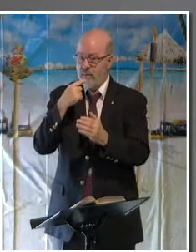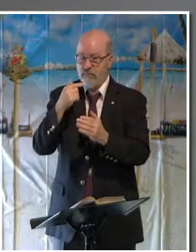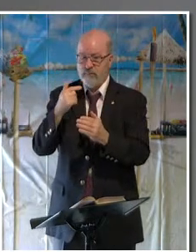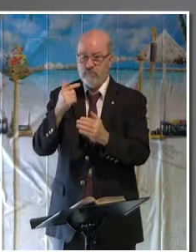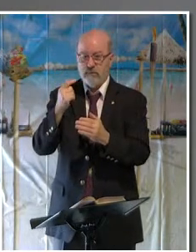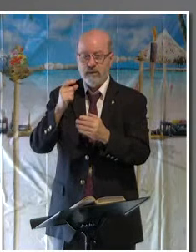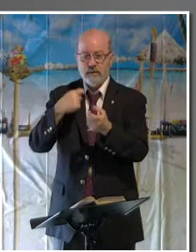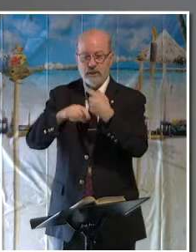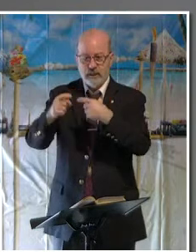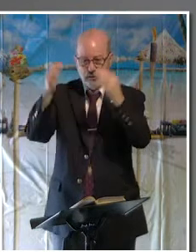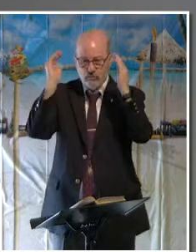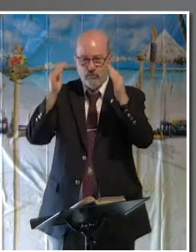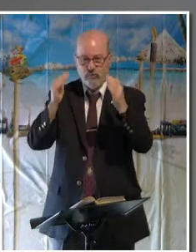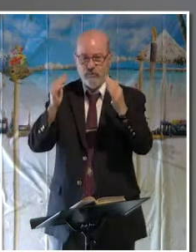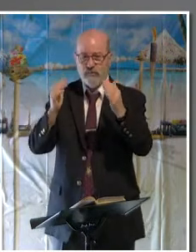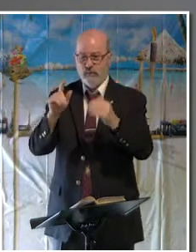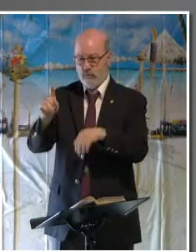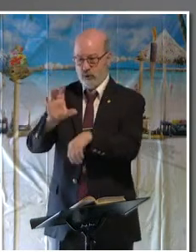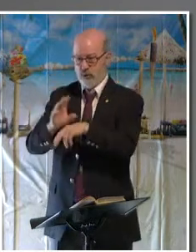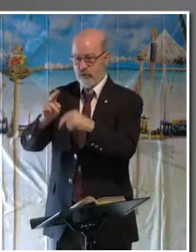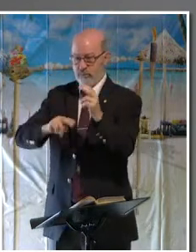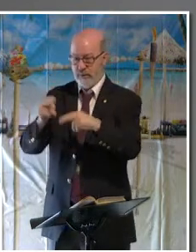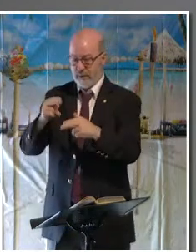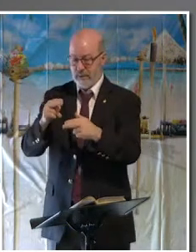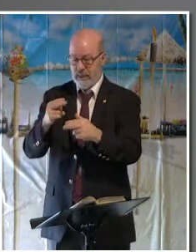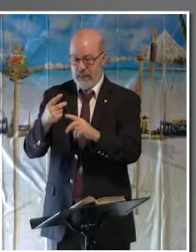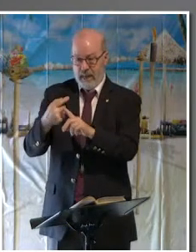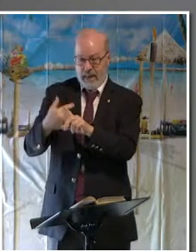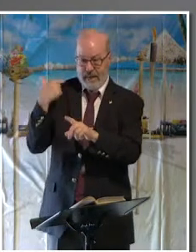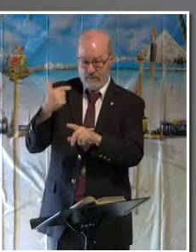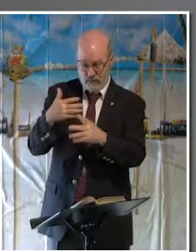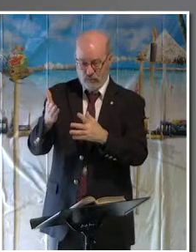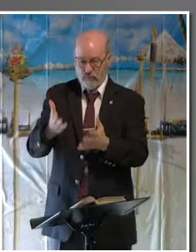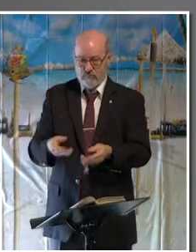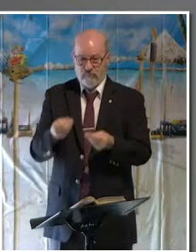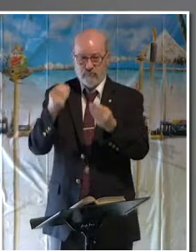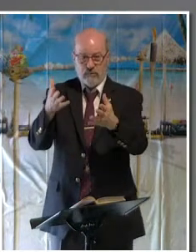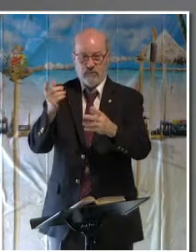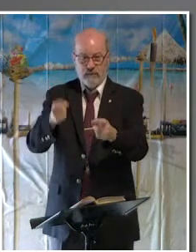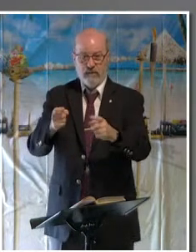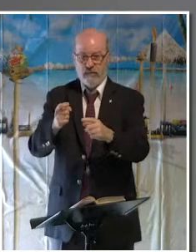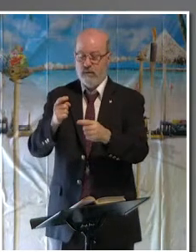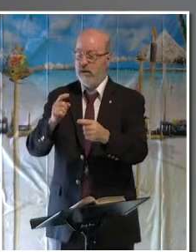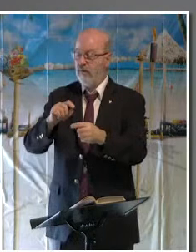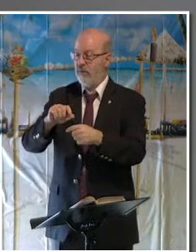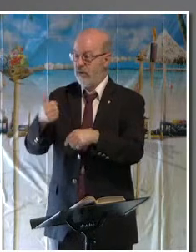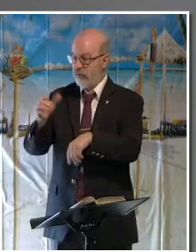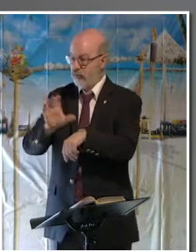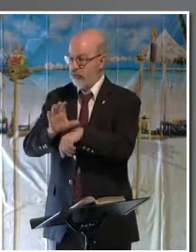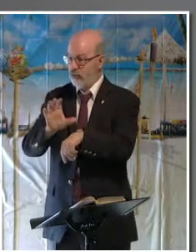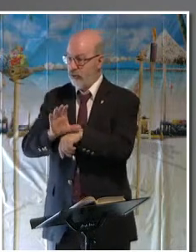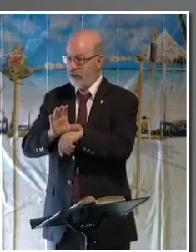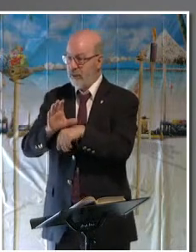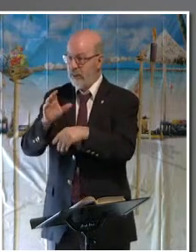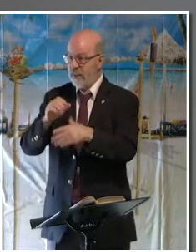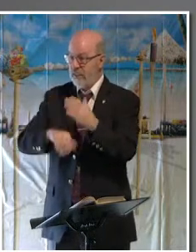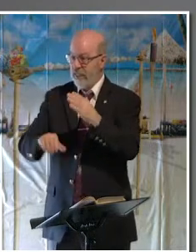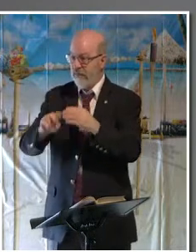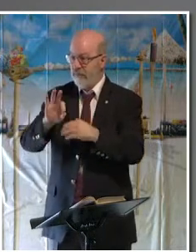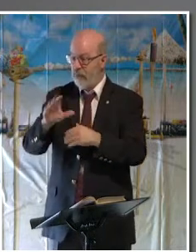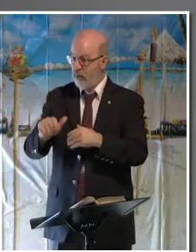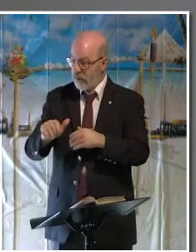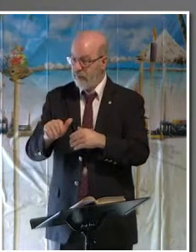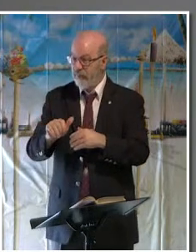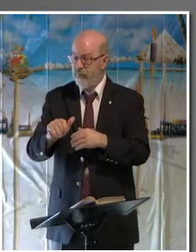the church building in Buzaragalo. This past month, through the generous giving of Newberry Baptist Church in Winter Haven,